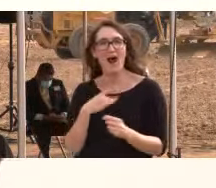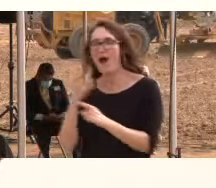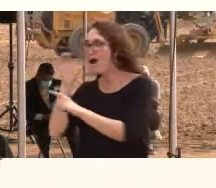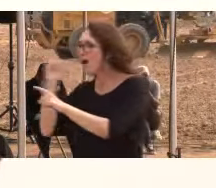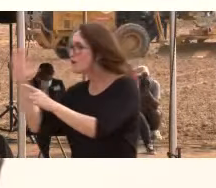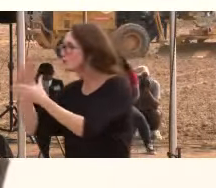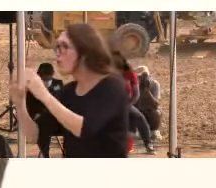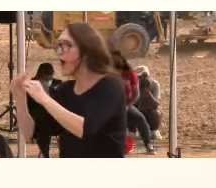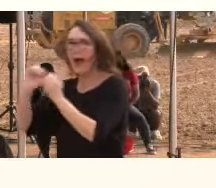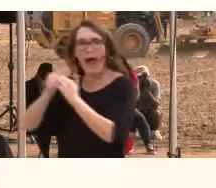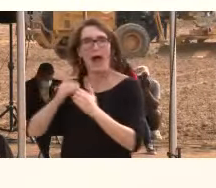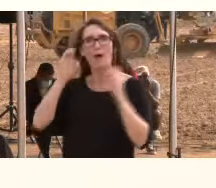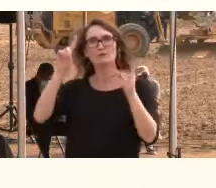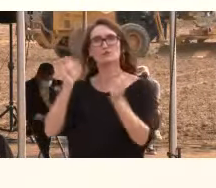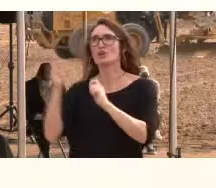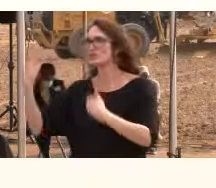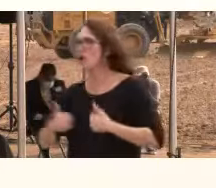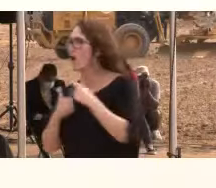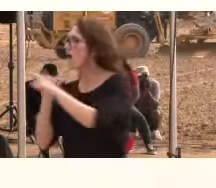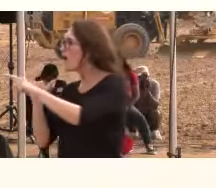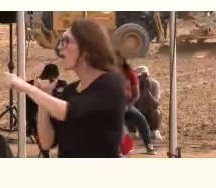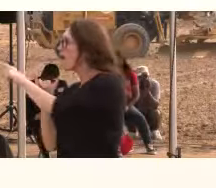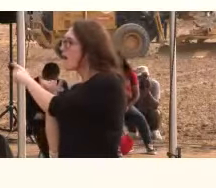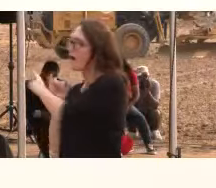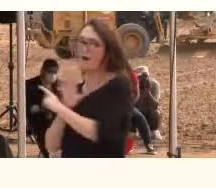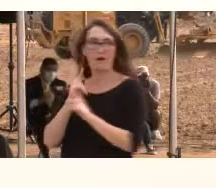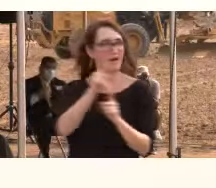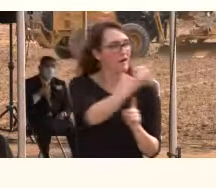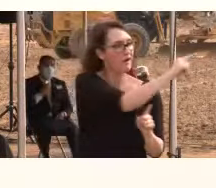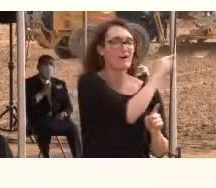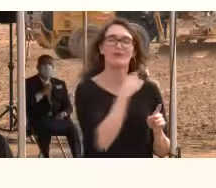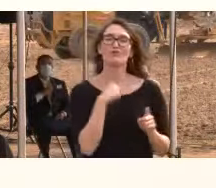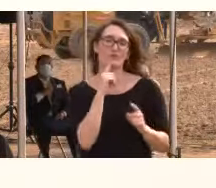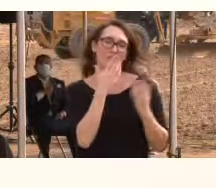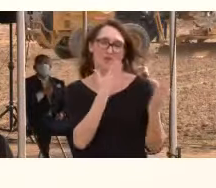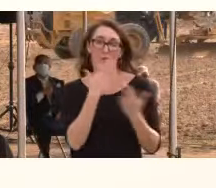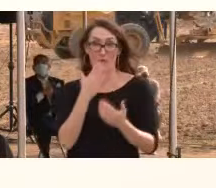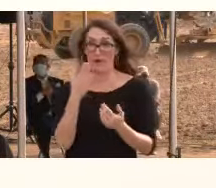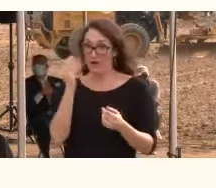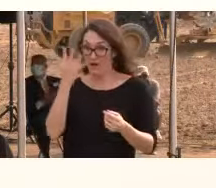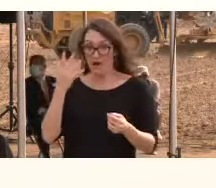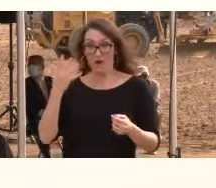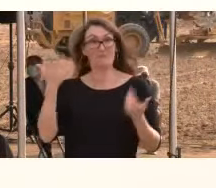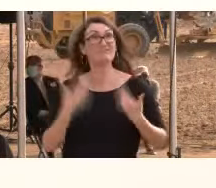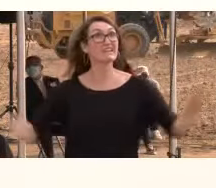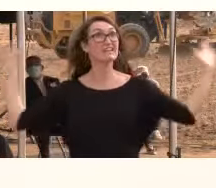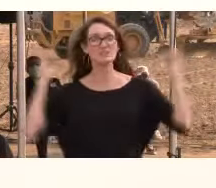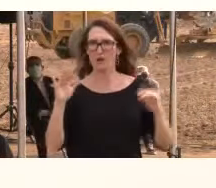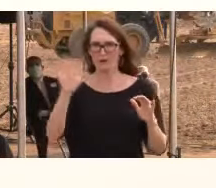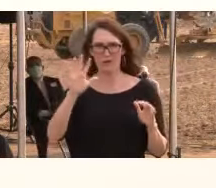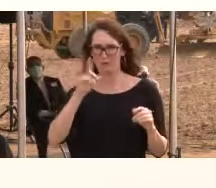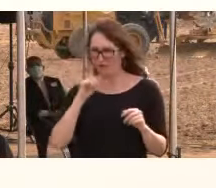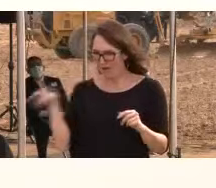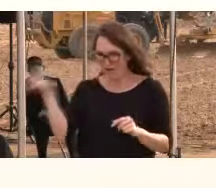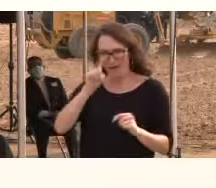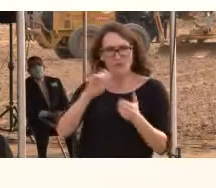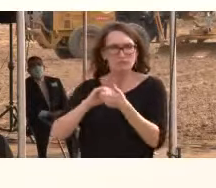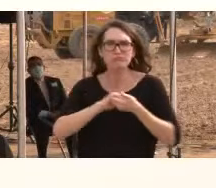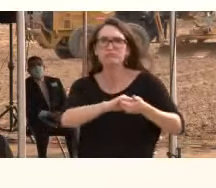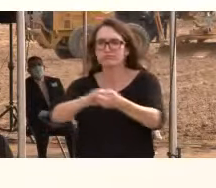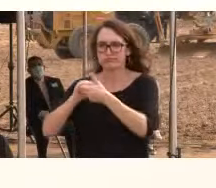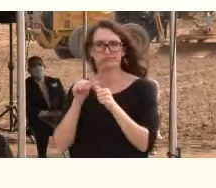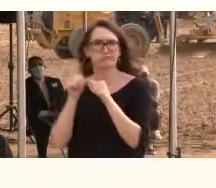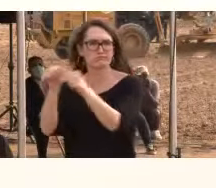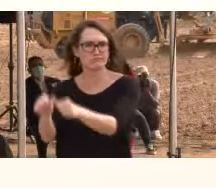I appreciate that. Thank you for being here. We've got to work together. We're just beginning. What I'm going to tell you just lastly is that